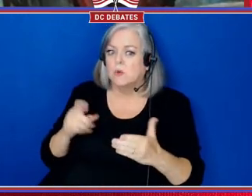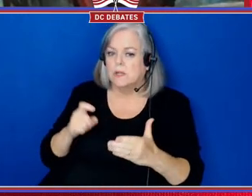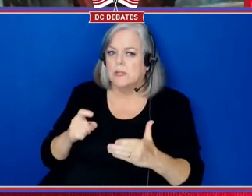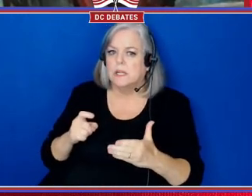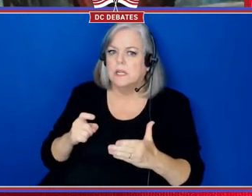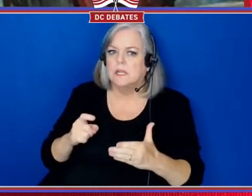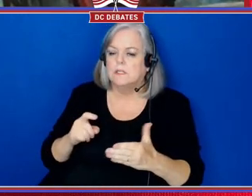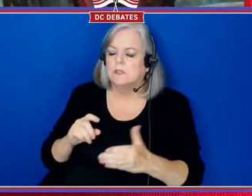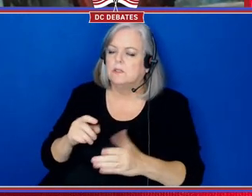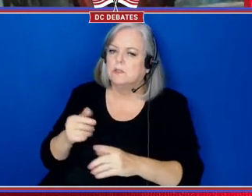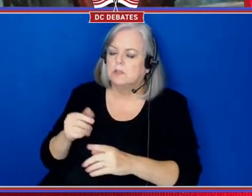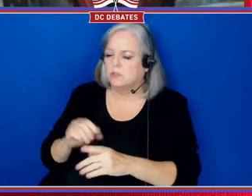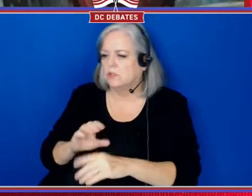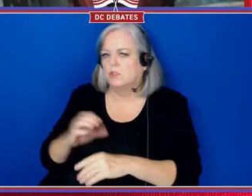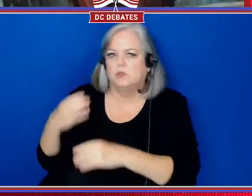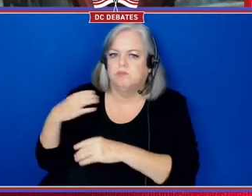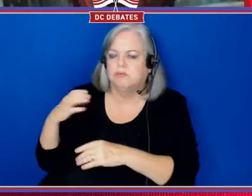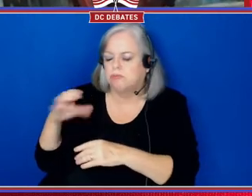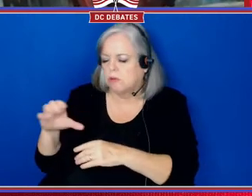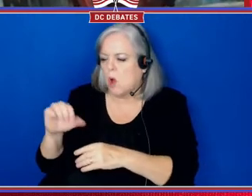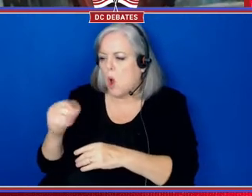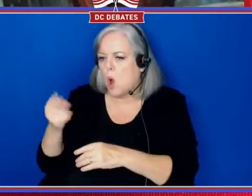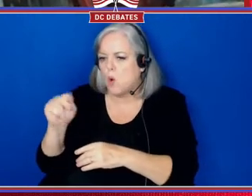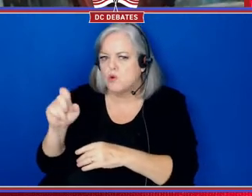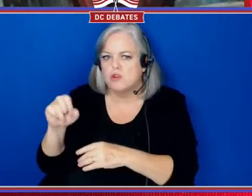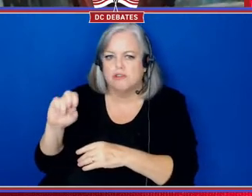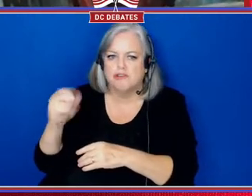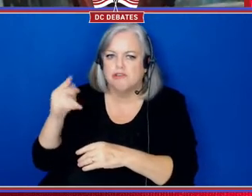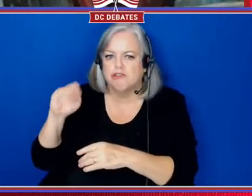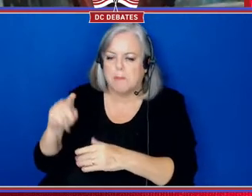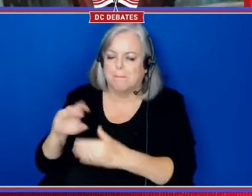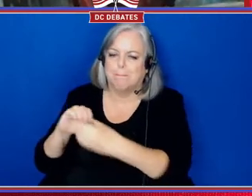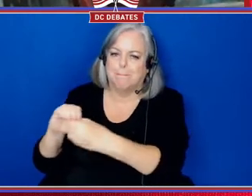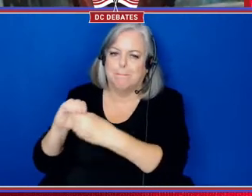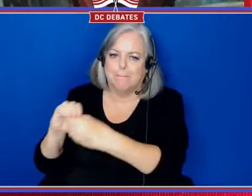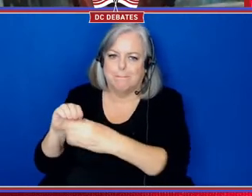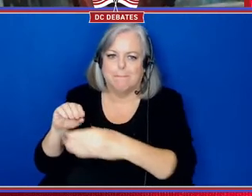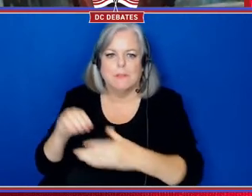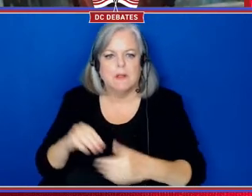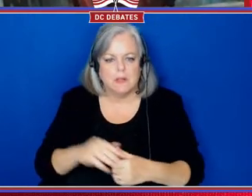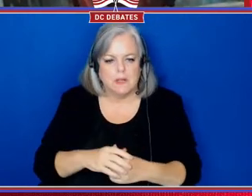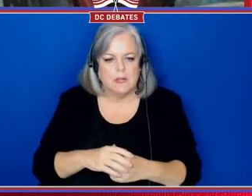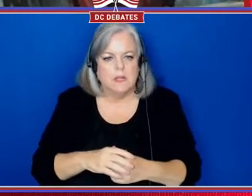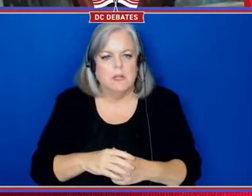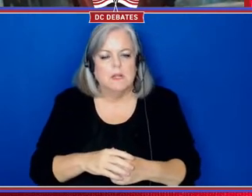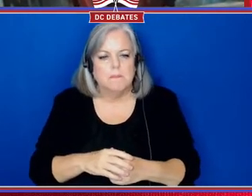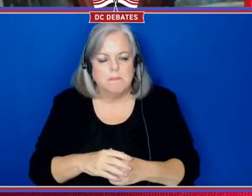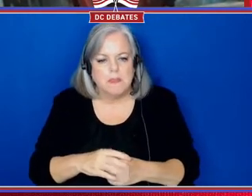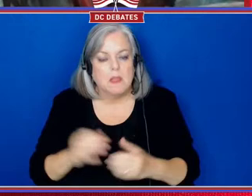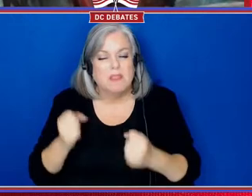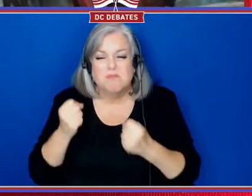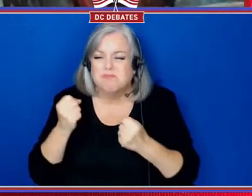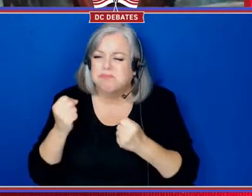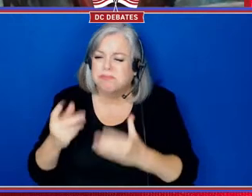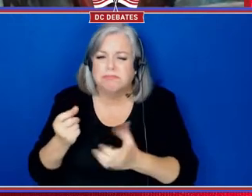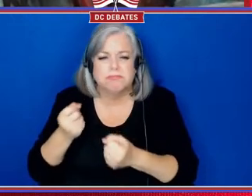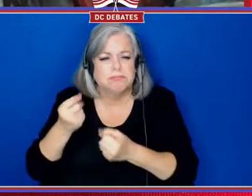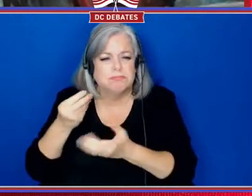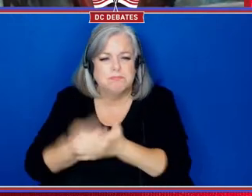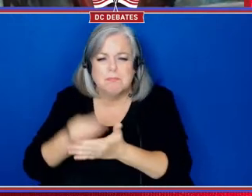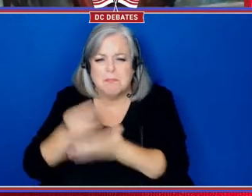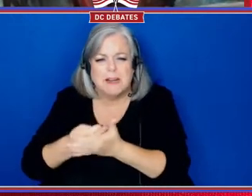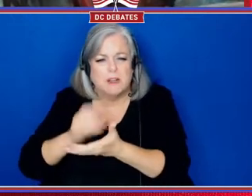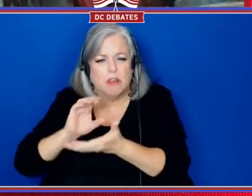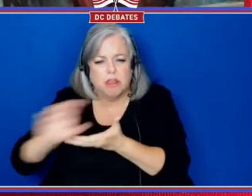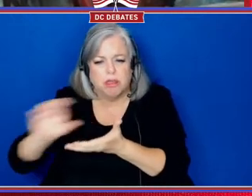federal government. DC is one of three partners in this. DC, Maryland, Virginia, that's dumping an enormous amount of money into our,